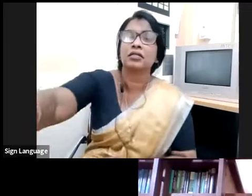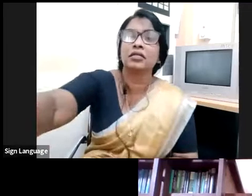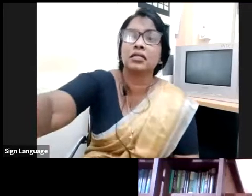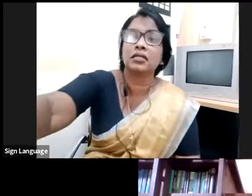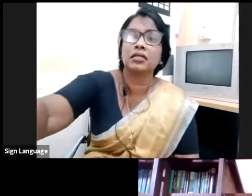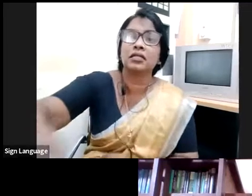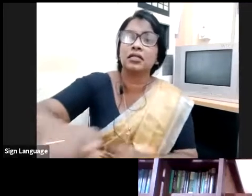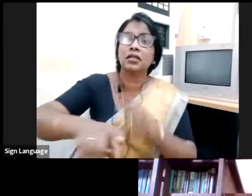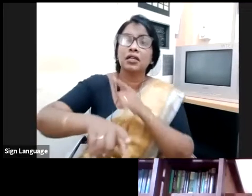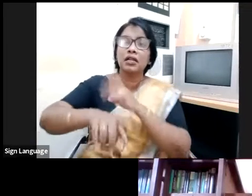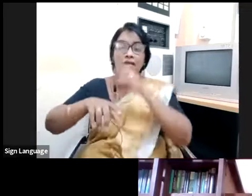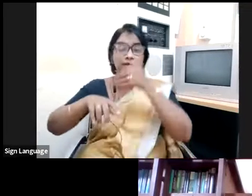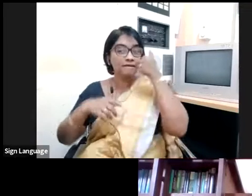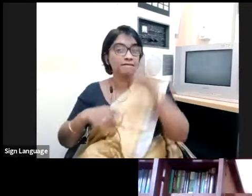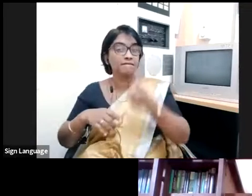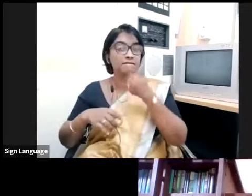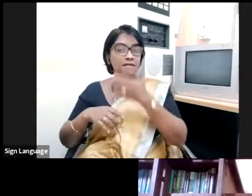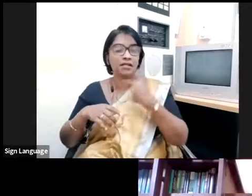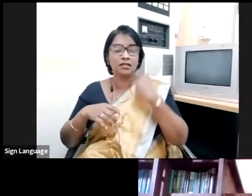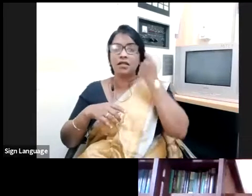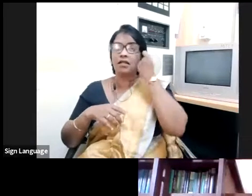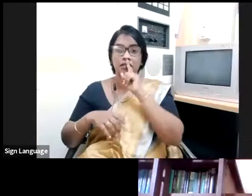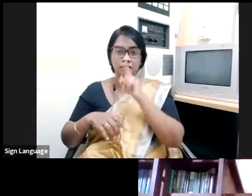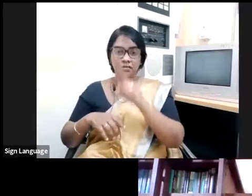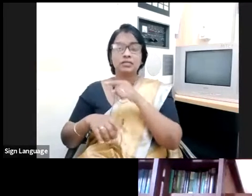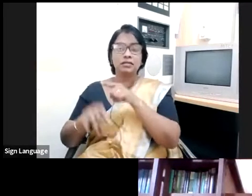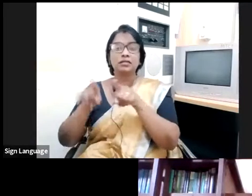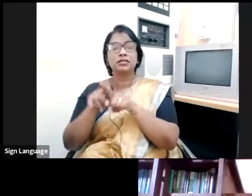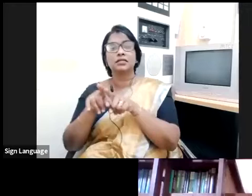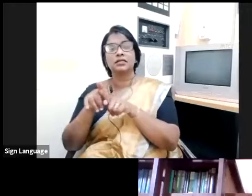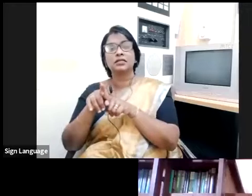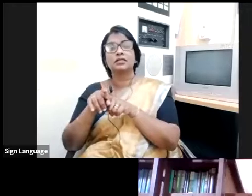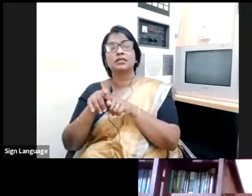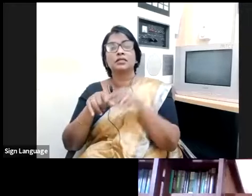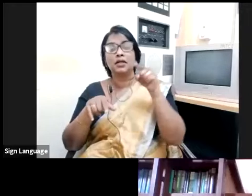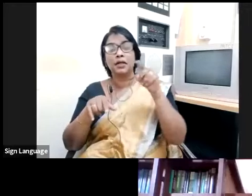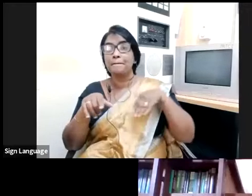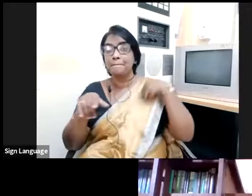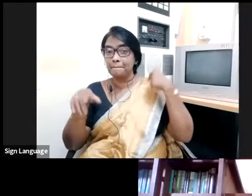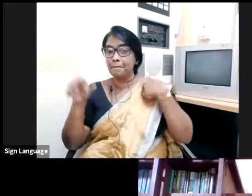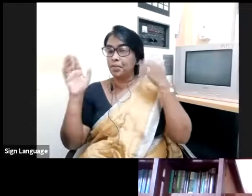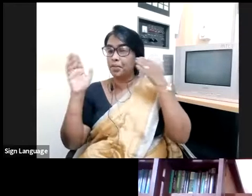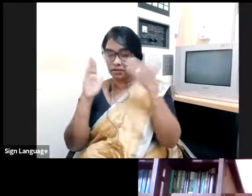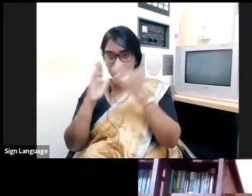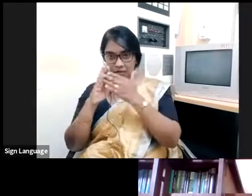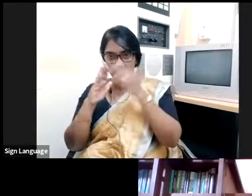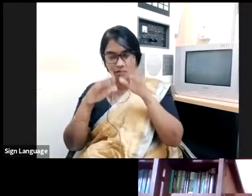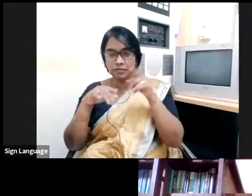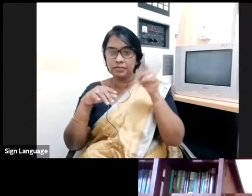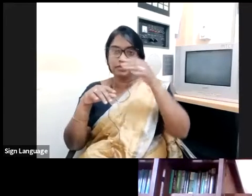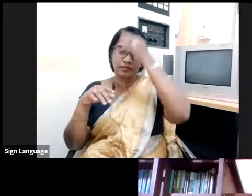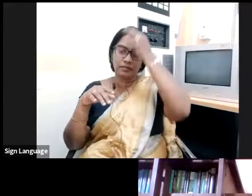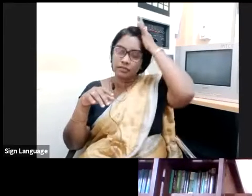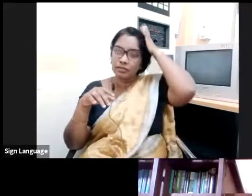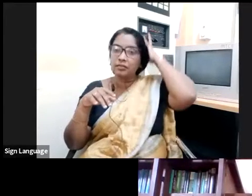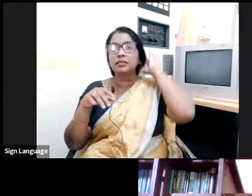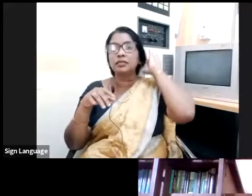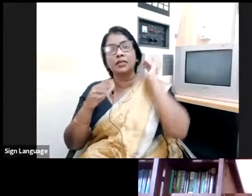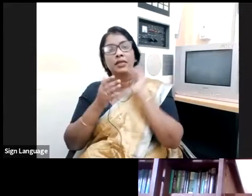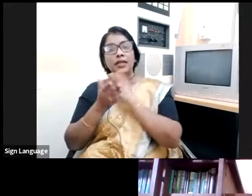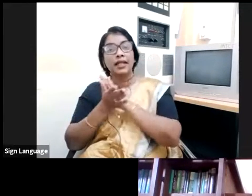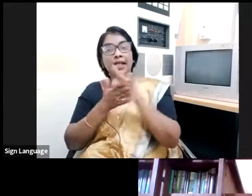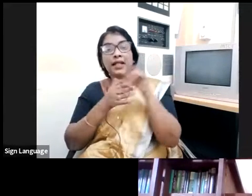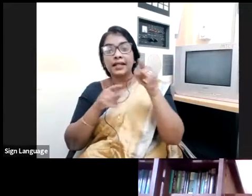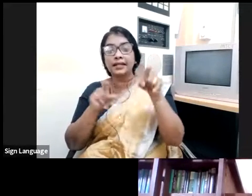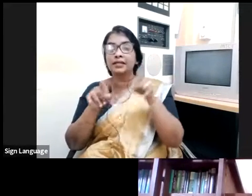and share it with all of you. And that key point is that Hilly's group, as you heard, has